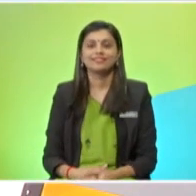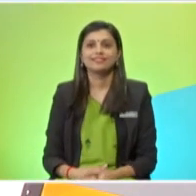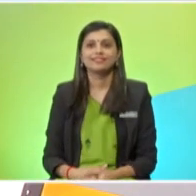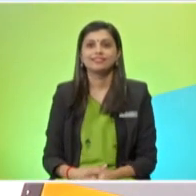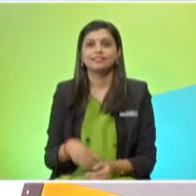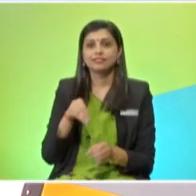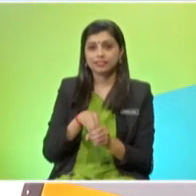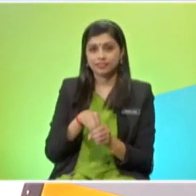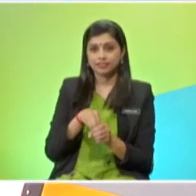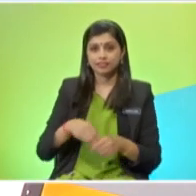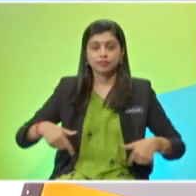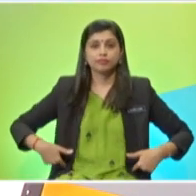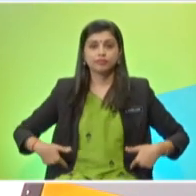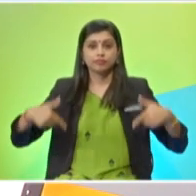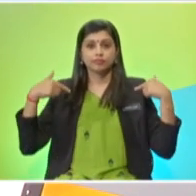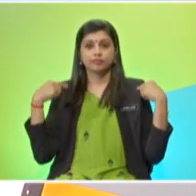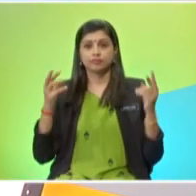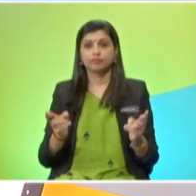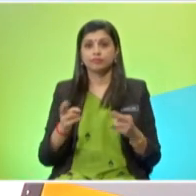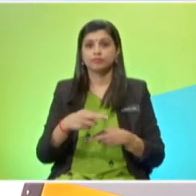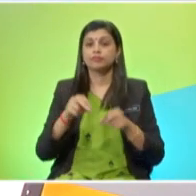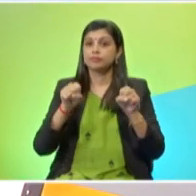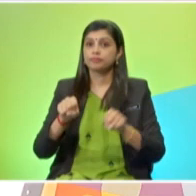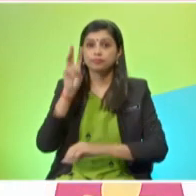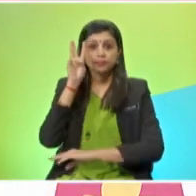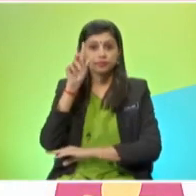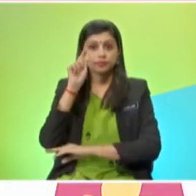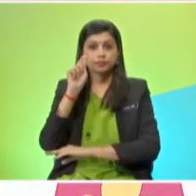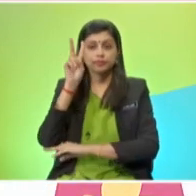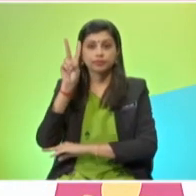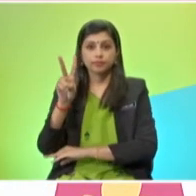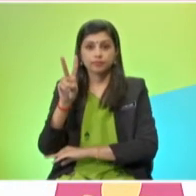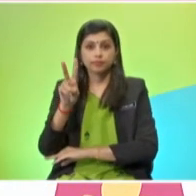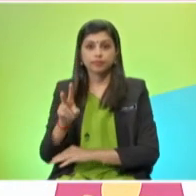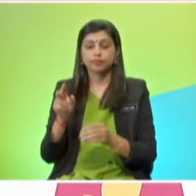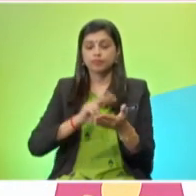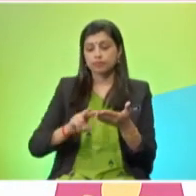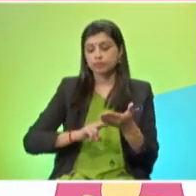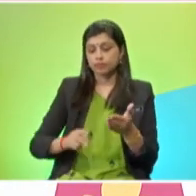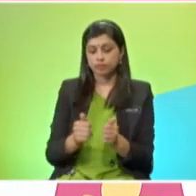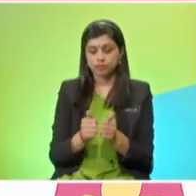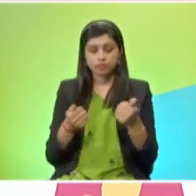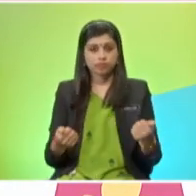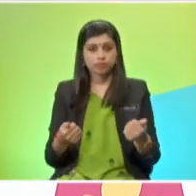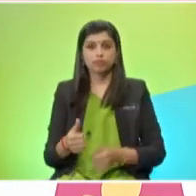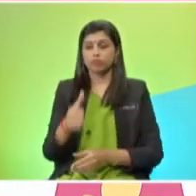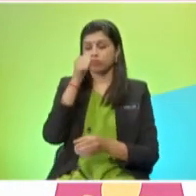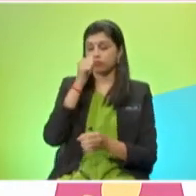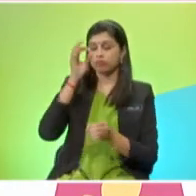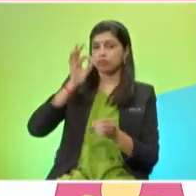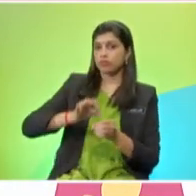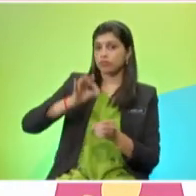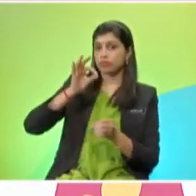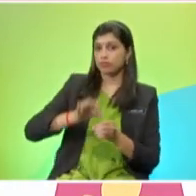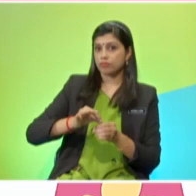In the living room, you can watch TV, read the newspaper or have some tea, have a